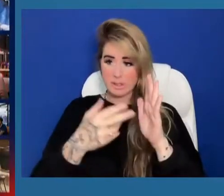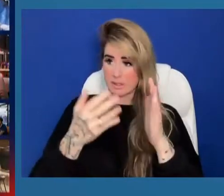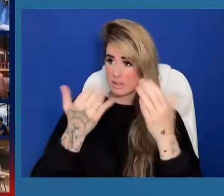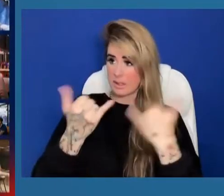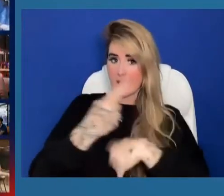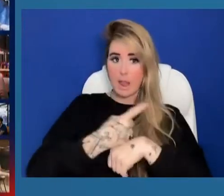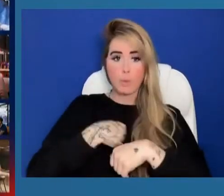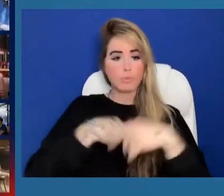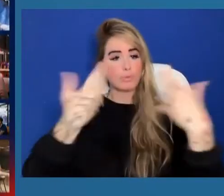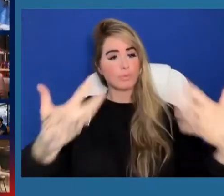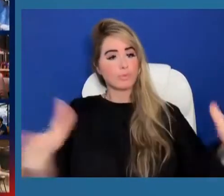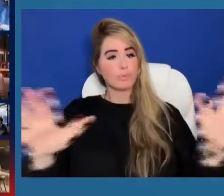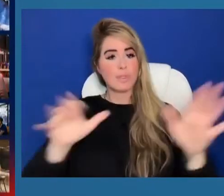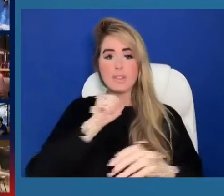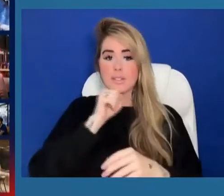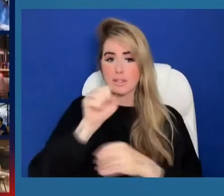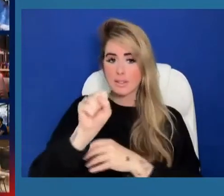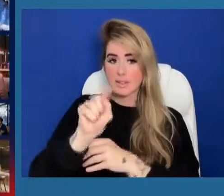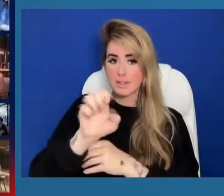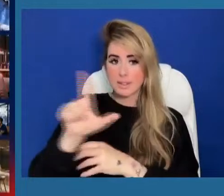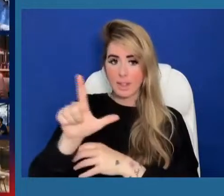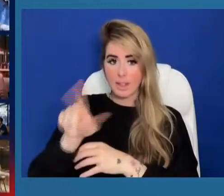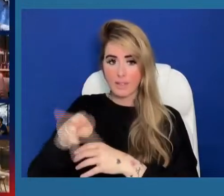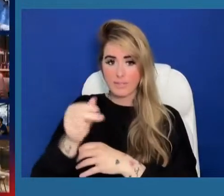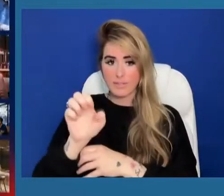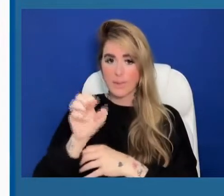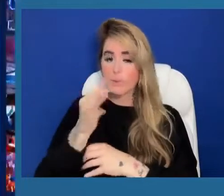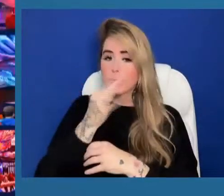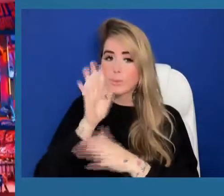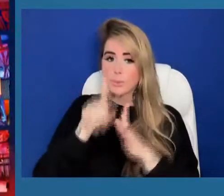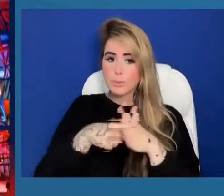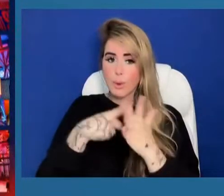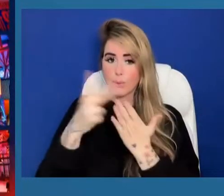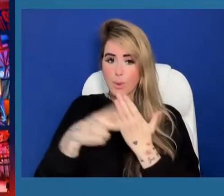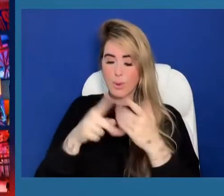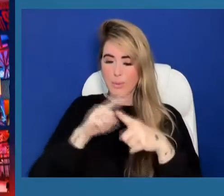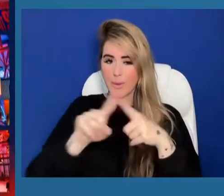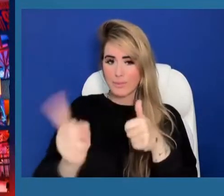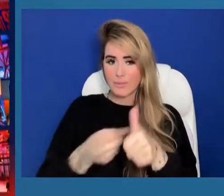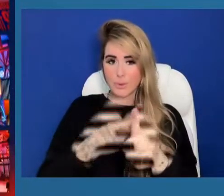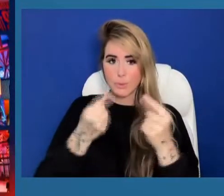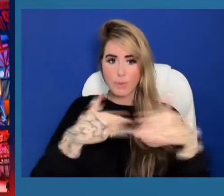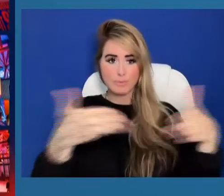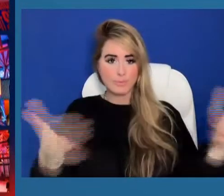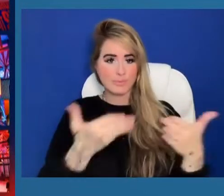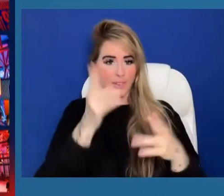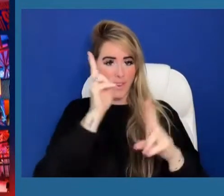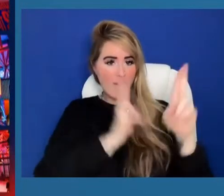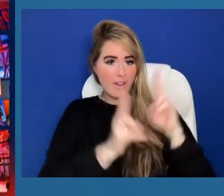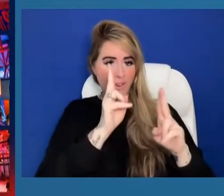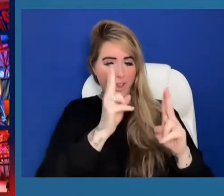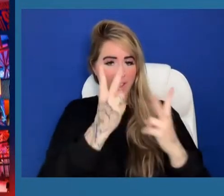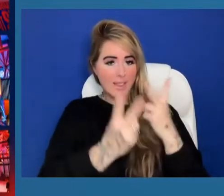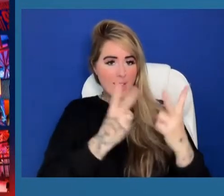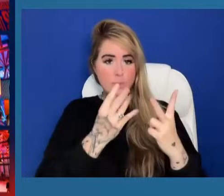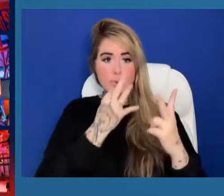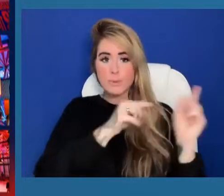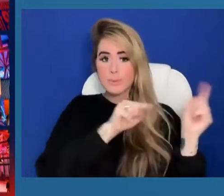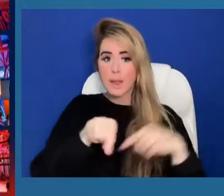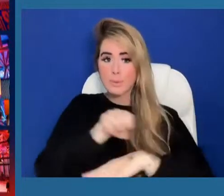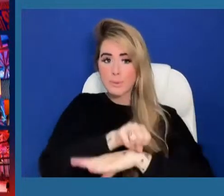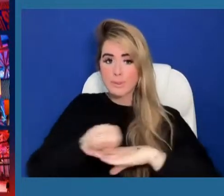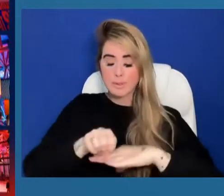of the project. We will begin the program momentarily, but I'd like to introduce our honorary guests as they come up to the stage.